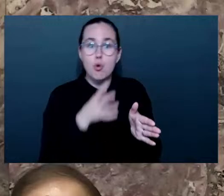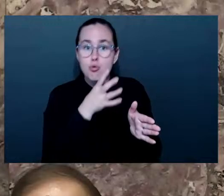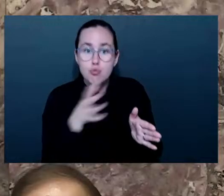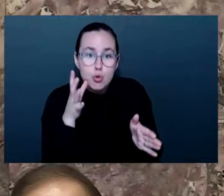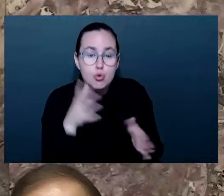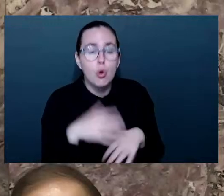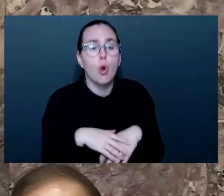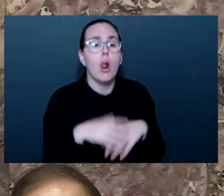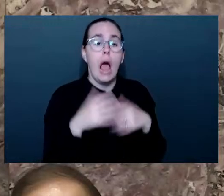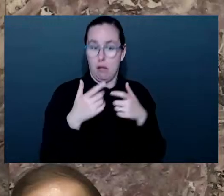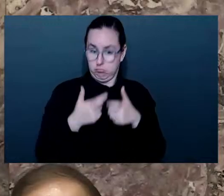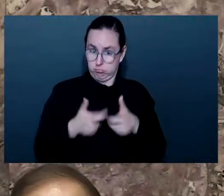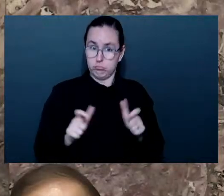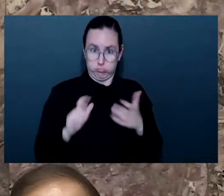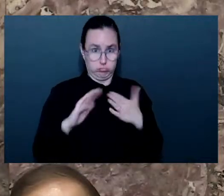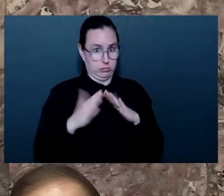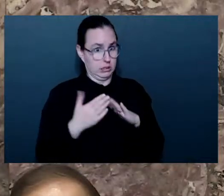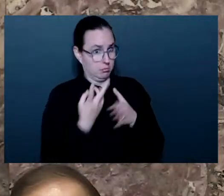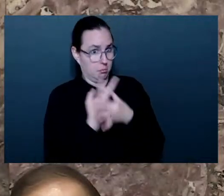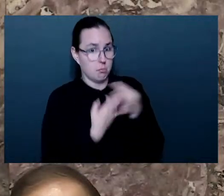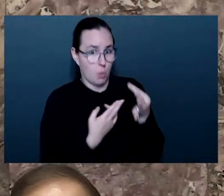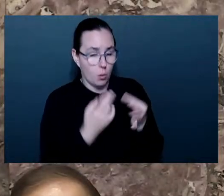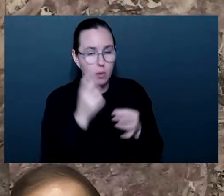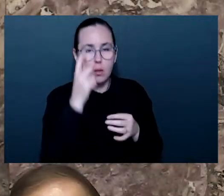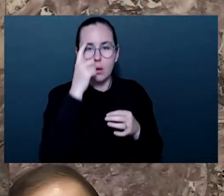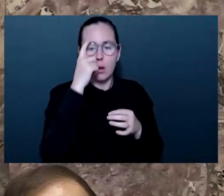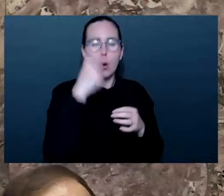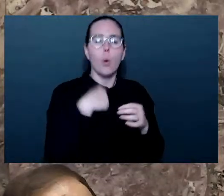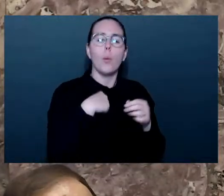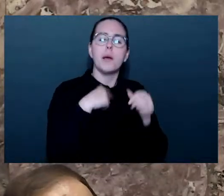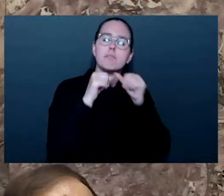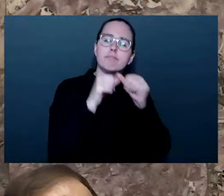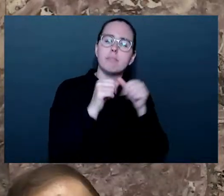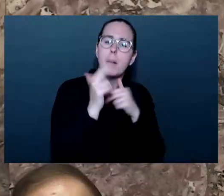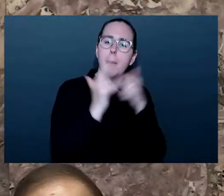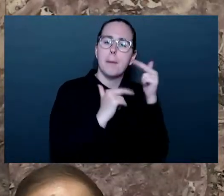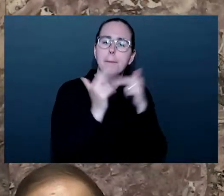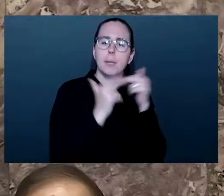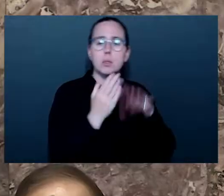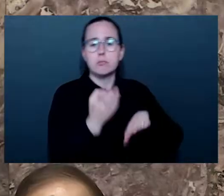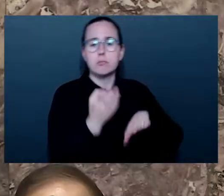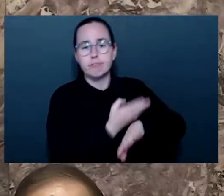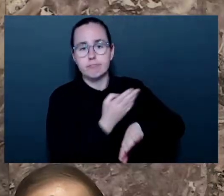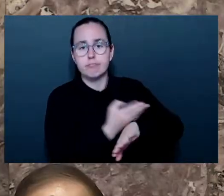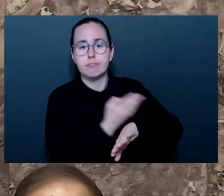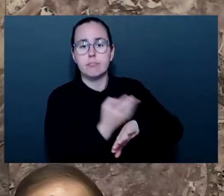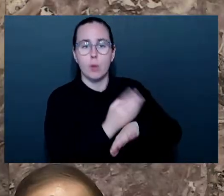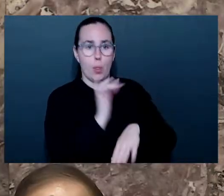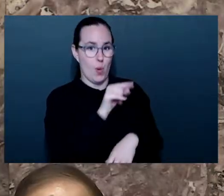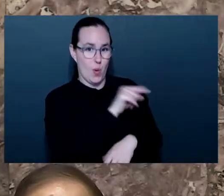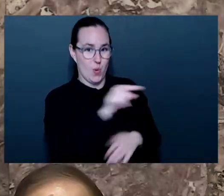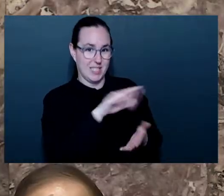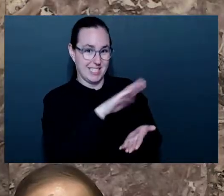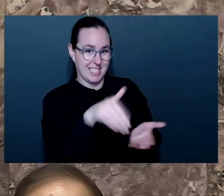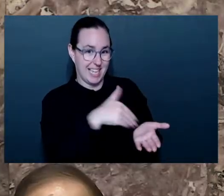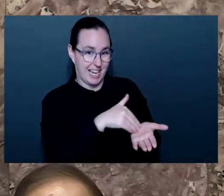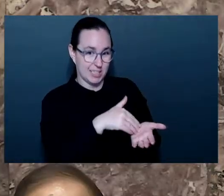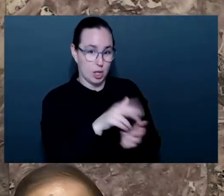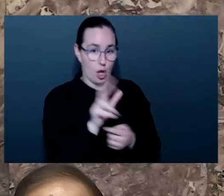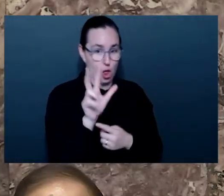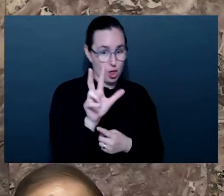renovate more long-term care beds with 36 projects underway and ongoing, Mr. Speaker. We've